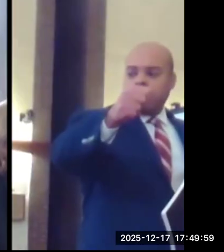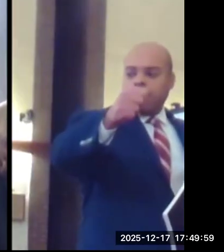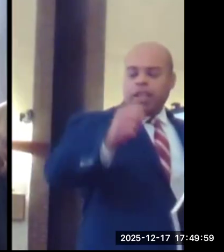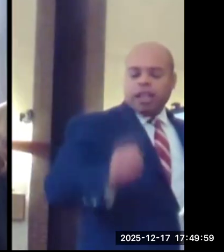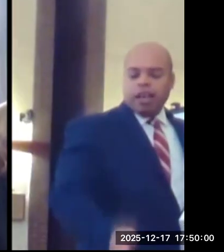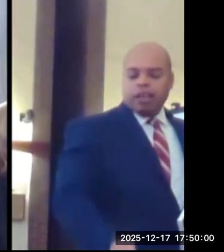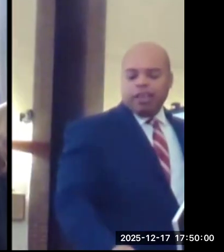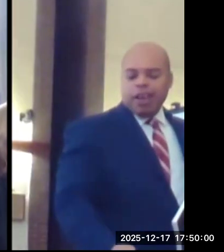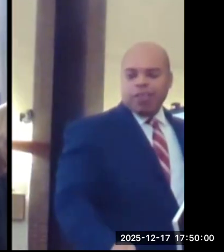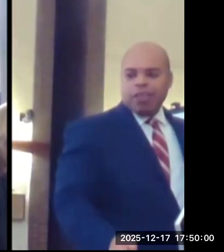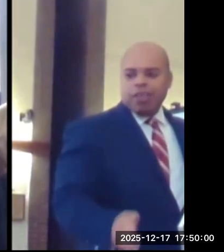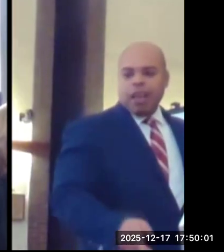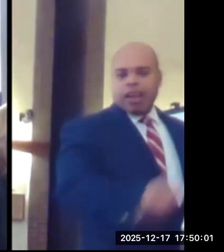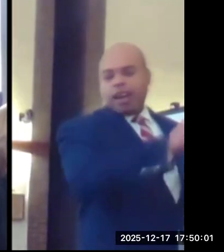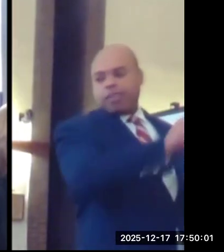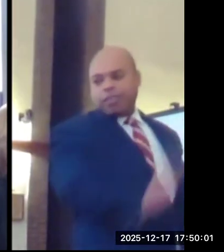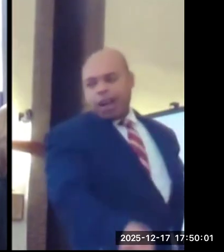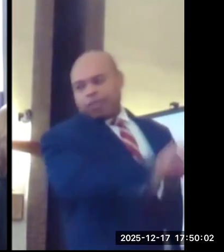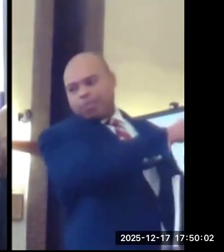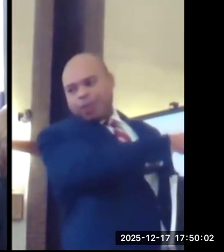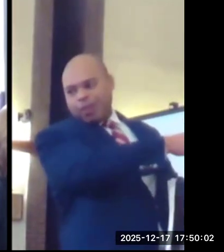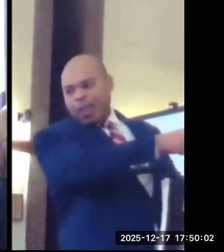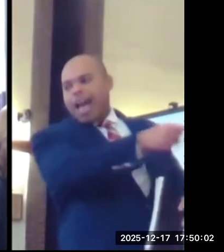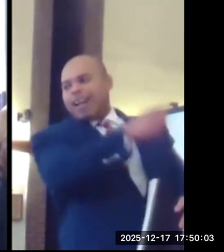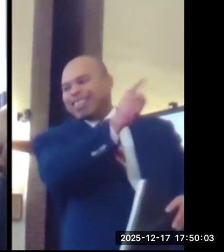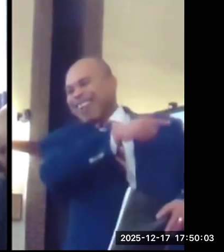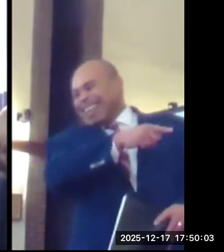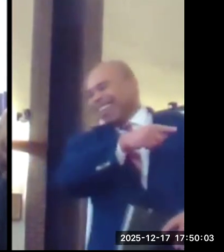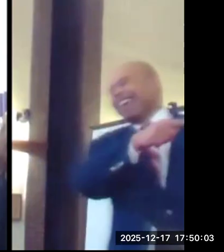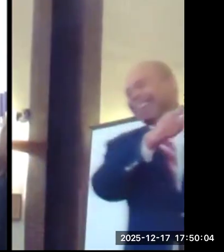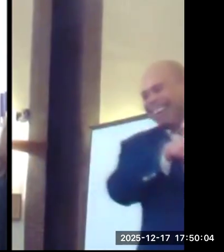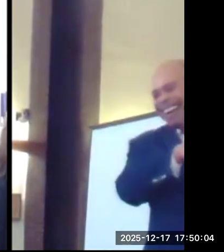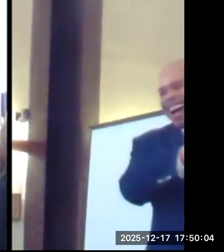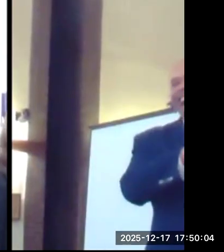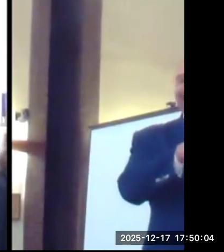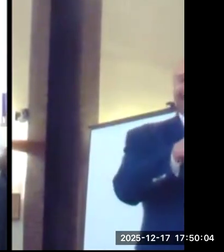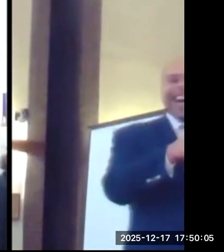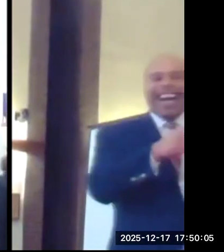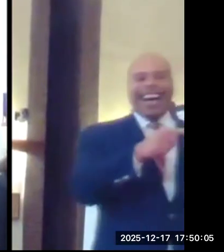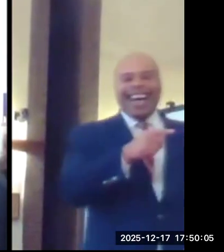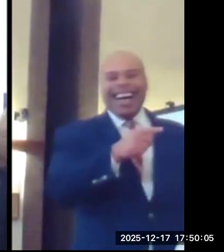famous quote, "The guy on the ground," that guy on the ground is here, and the church.